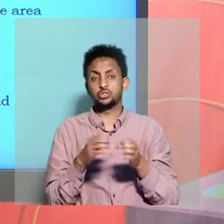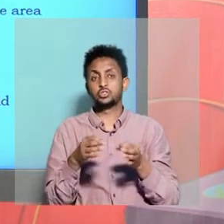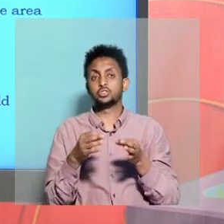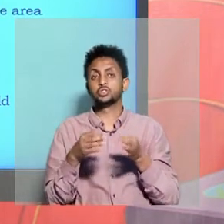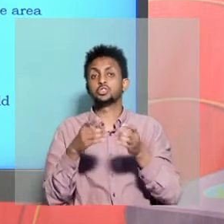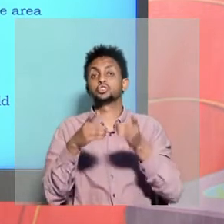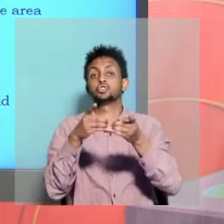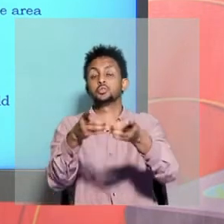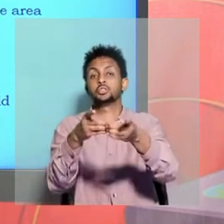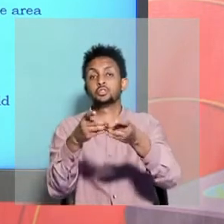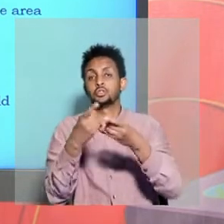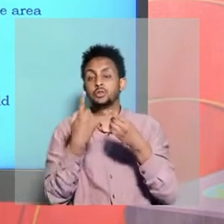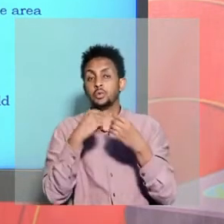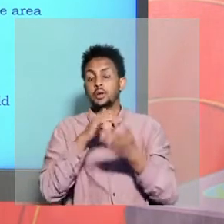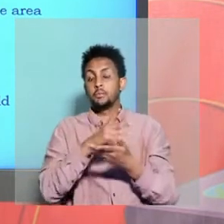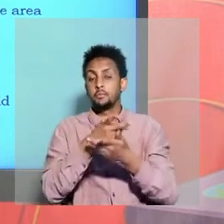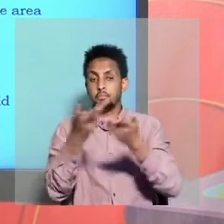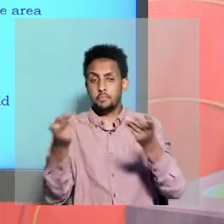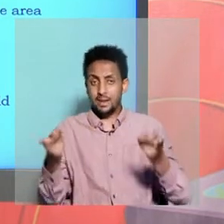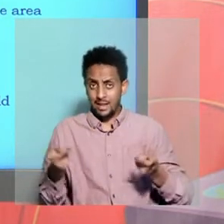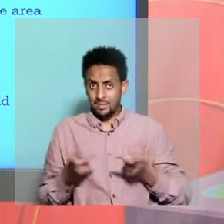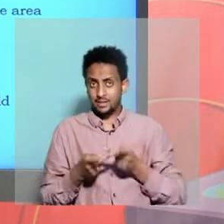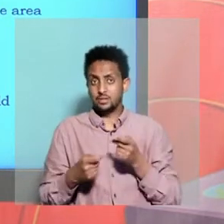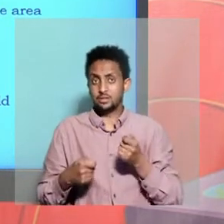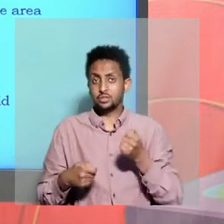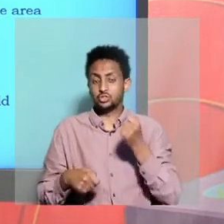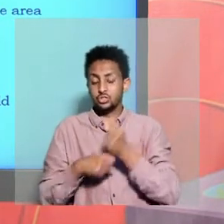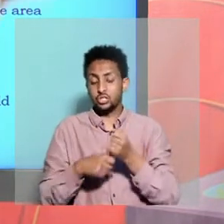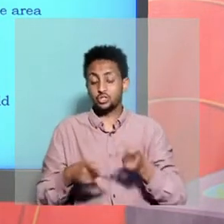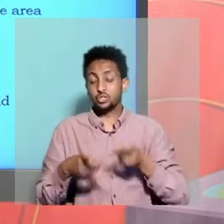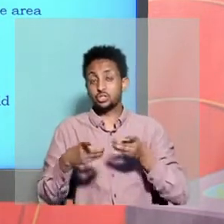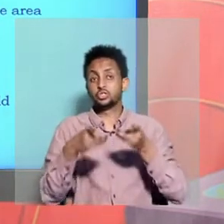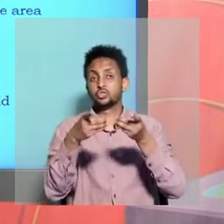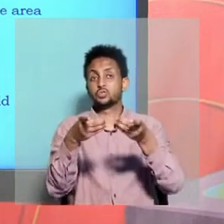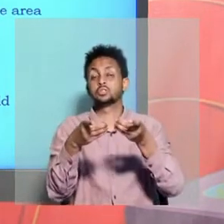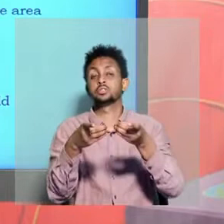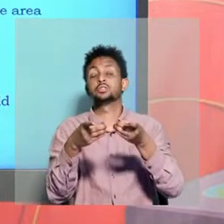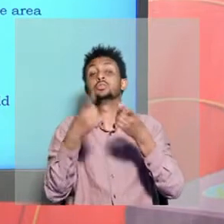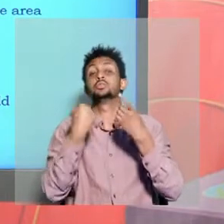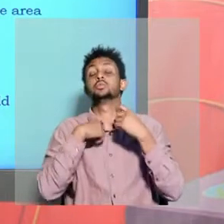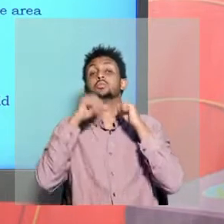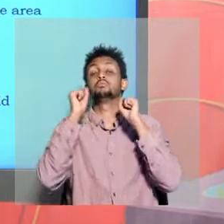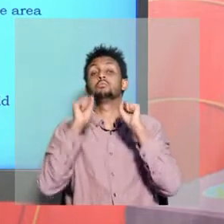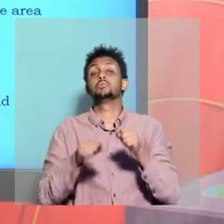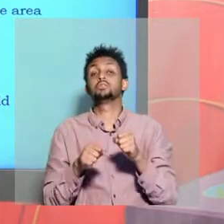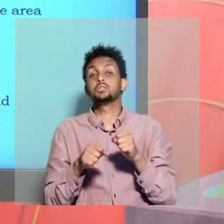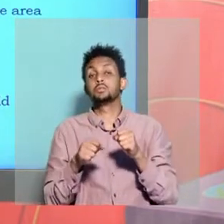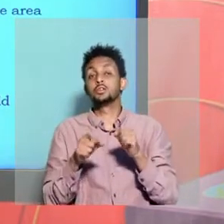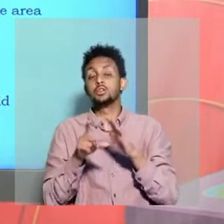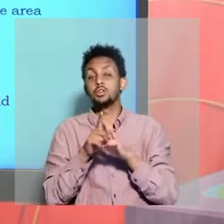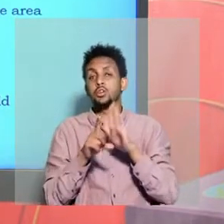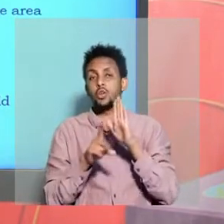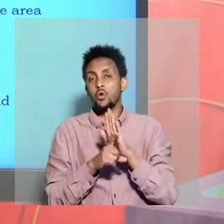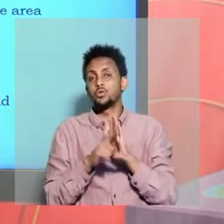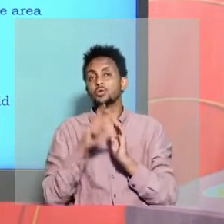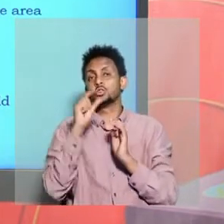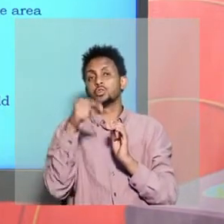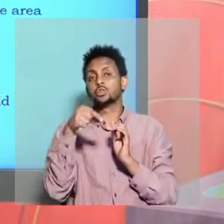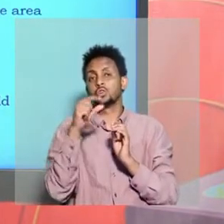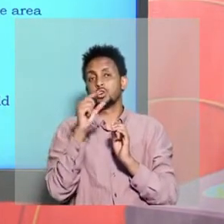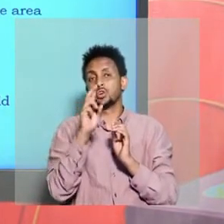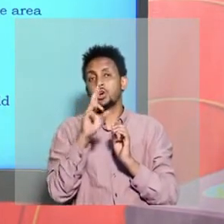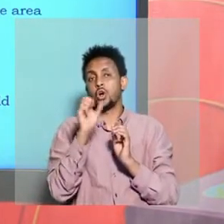have a plate, on a plate, a uniform charge distribution, and so on. It's possible to use a law known to be Gauss'